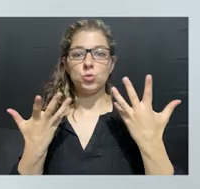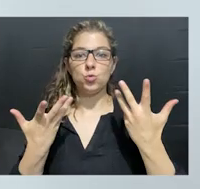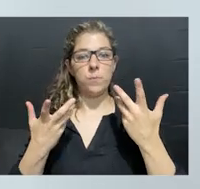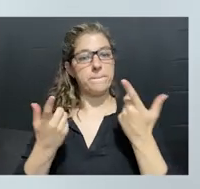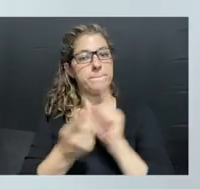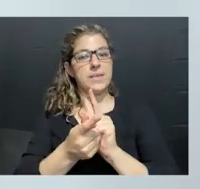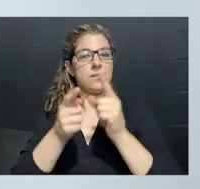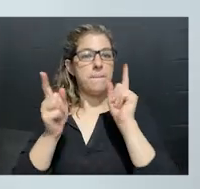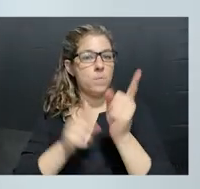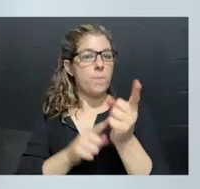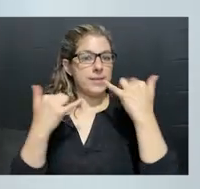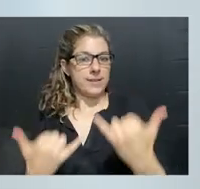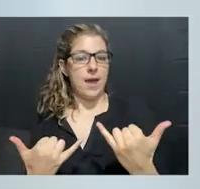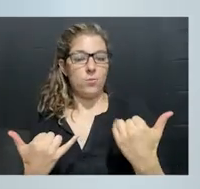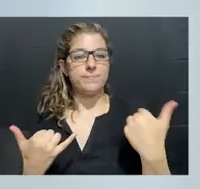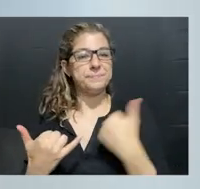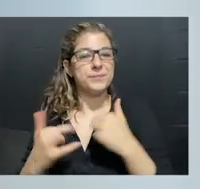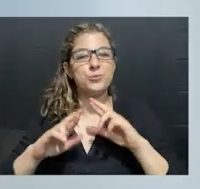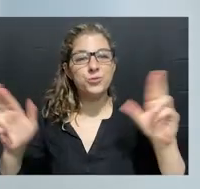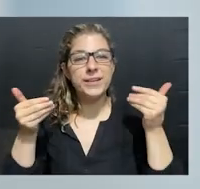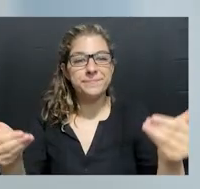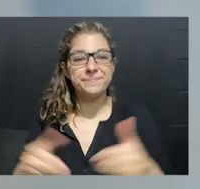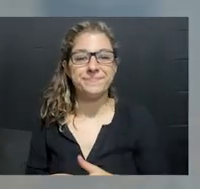moment. Let's seize it.